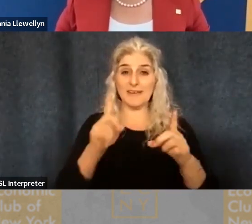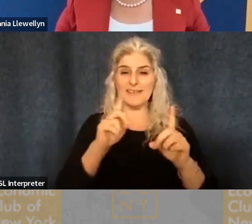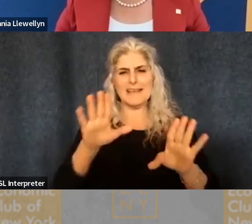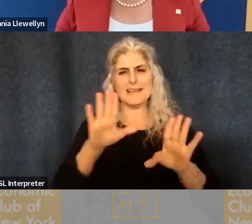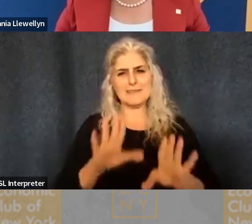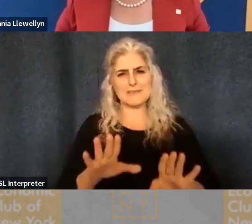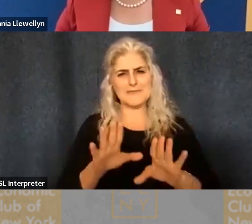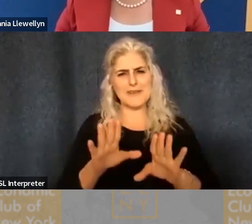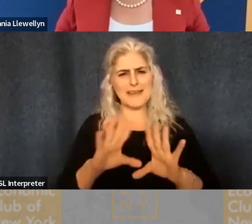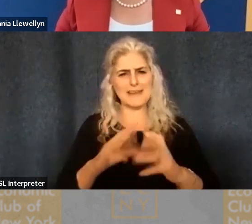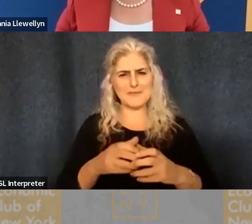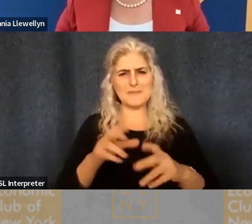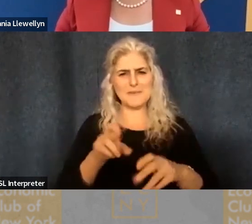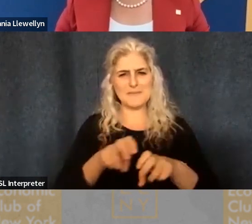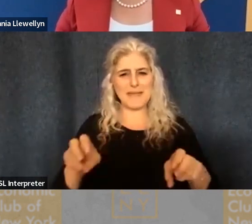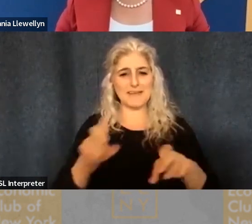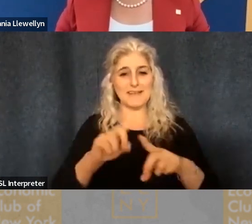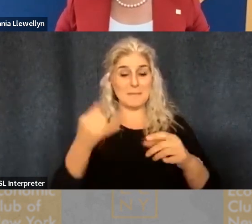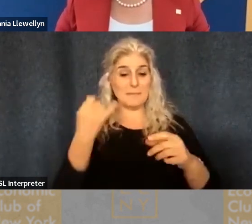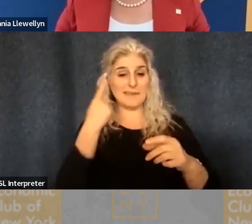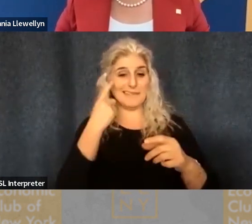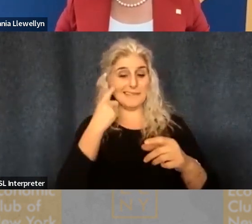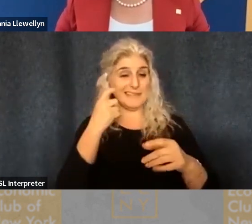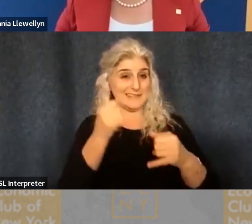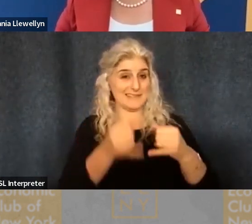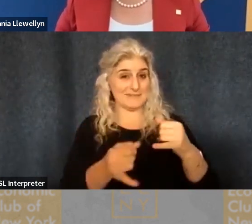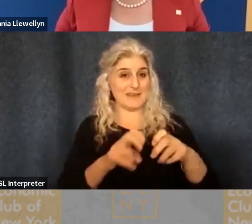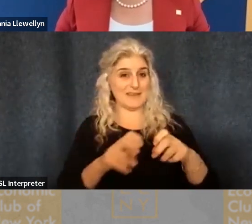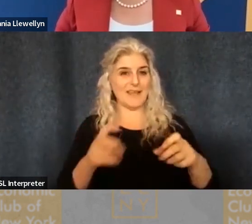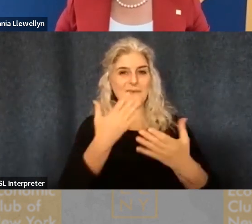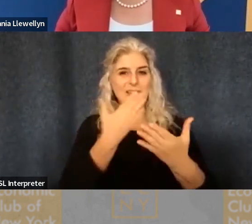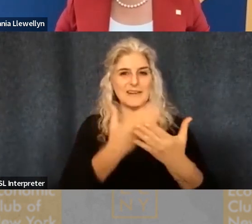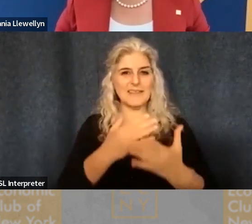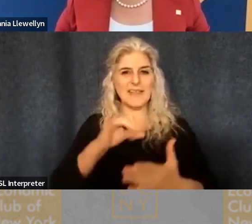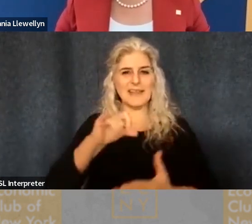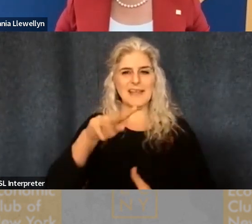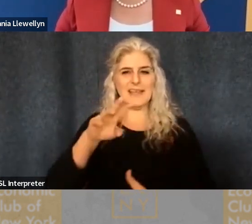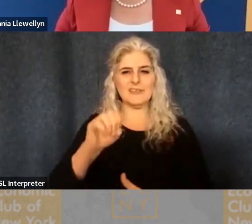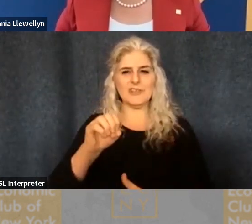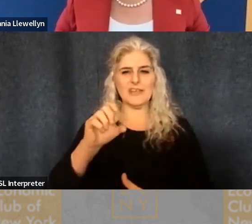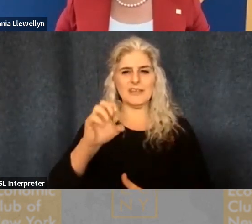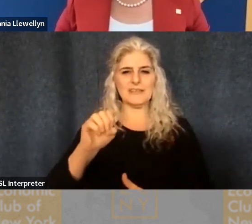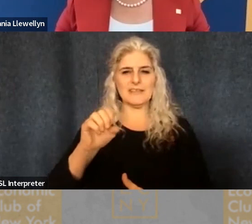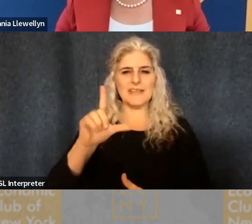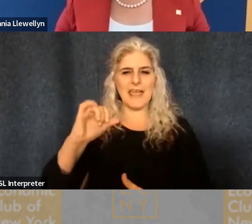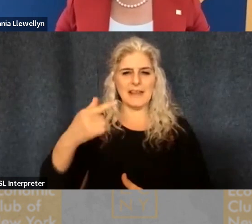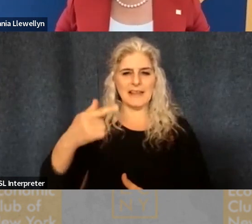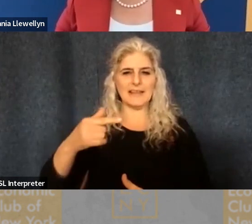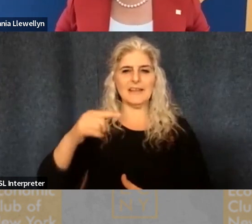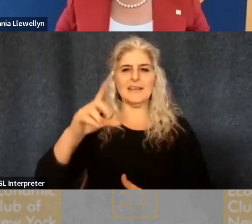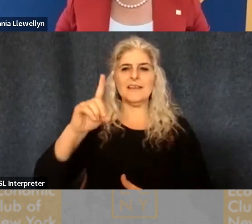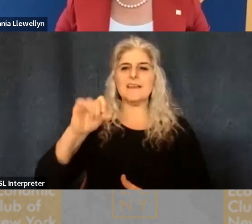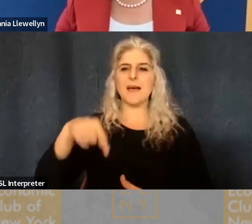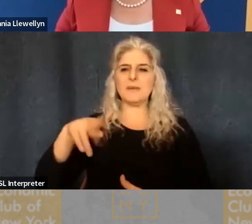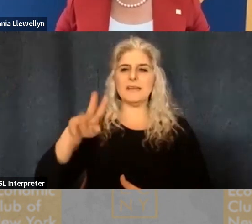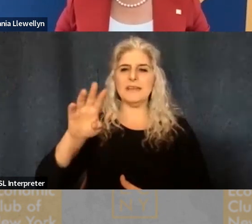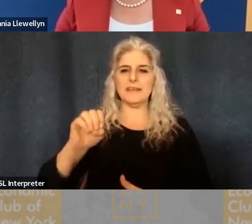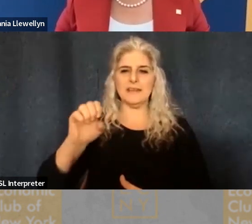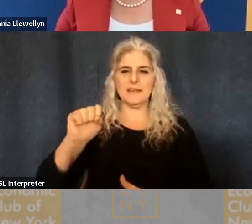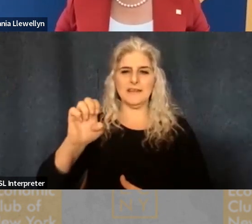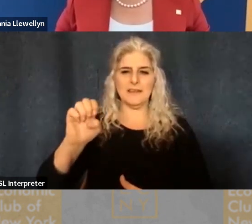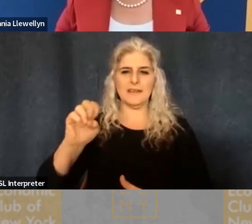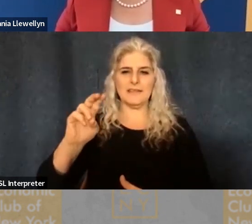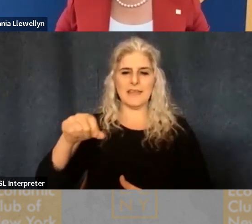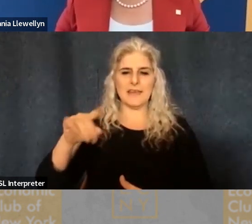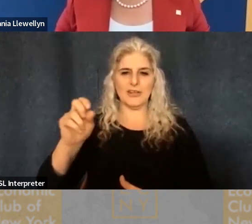of panels. But with this panel, I'd like to thank Janice Ellig, Dominique Seneca, Aranya Llewellyn, and Shelley Banjo. So thank